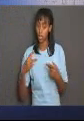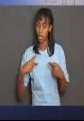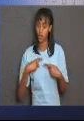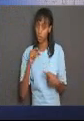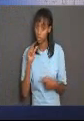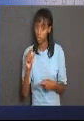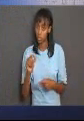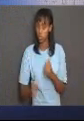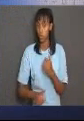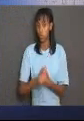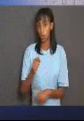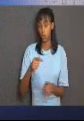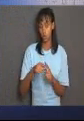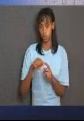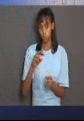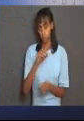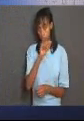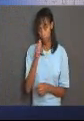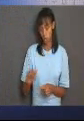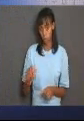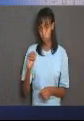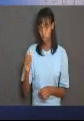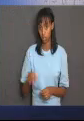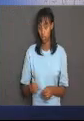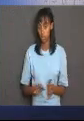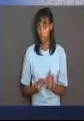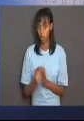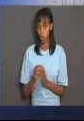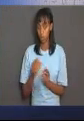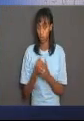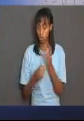little impact on the environment, account for only